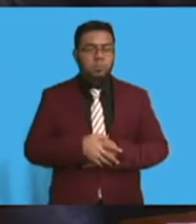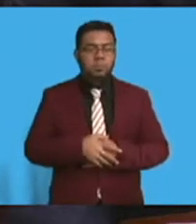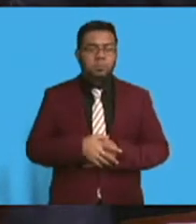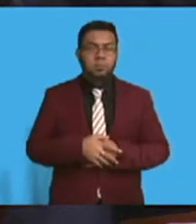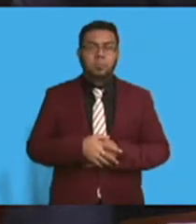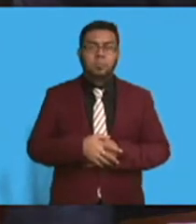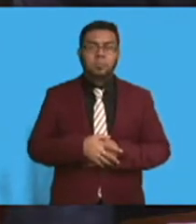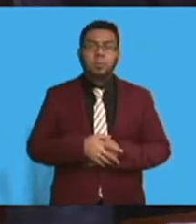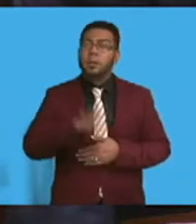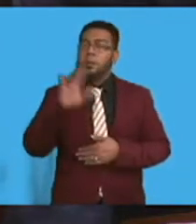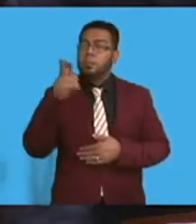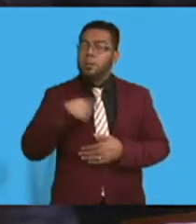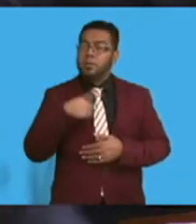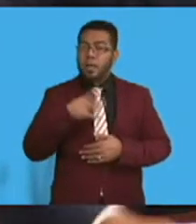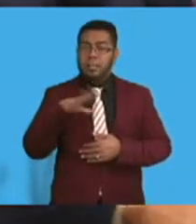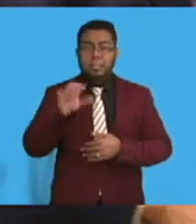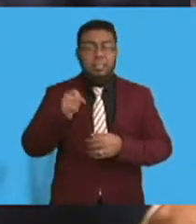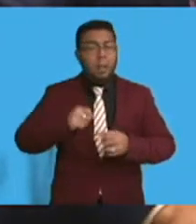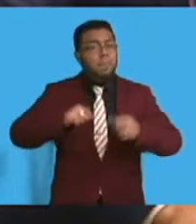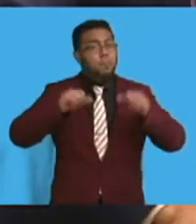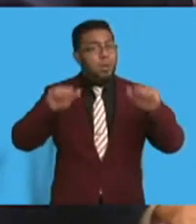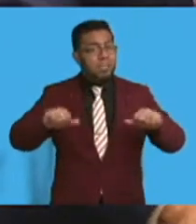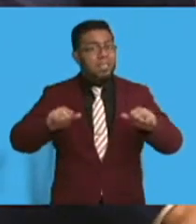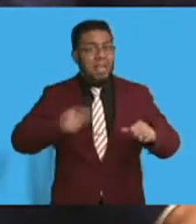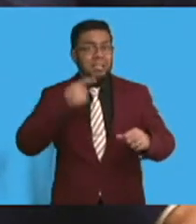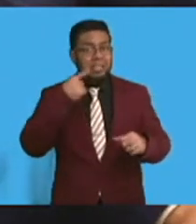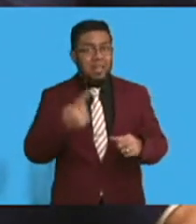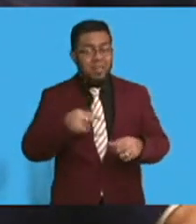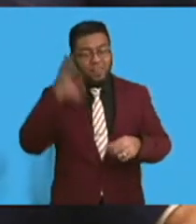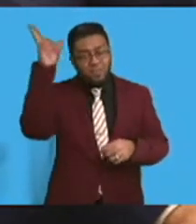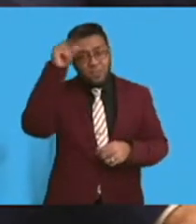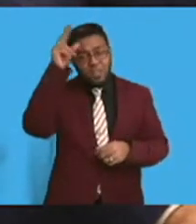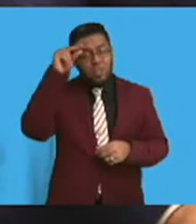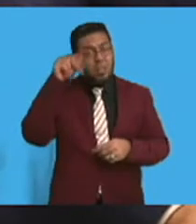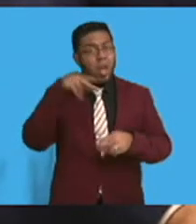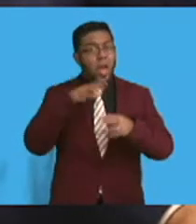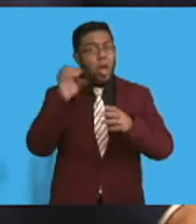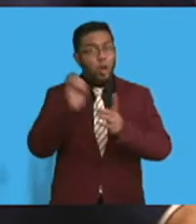Because as His Excellency, our President, has said, the Fijian economy is something